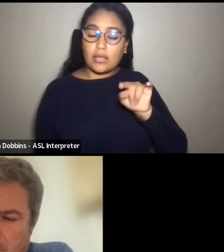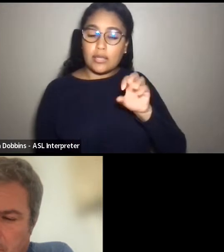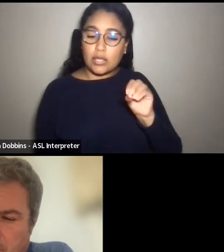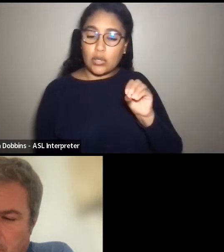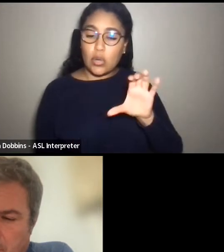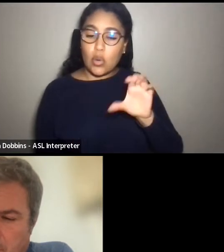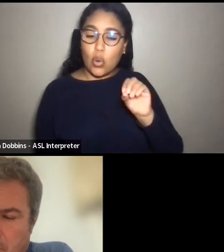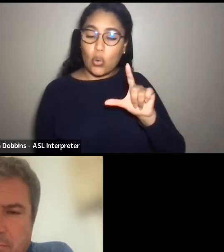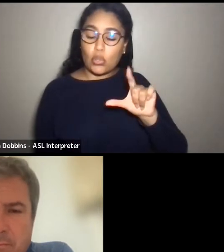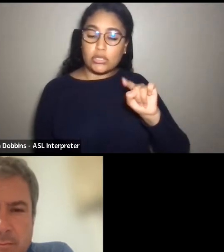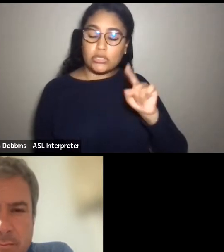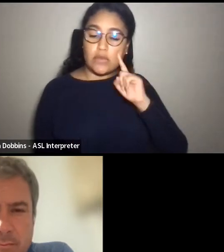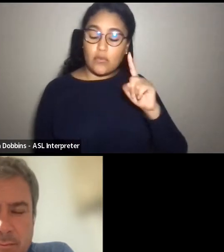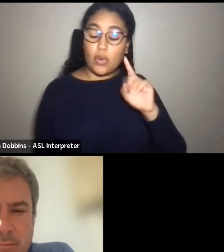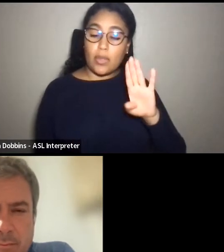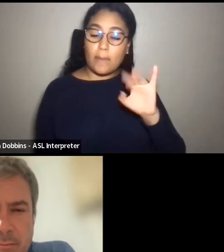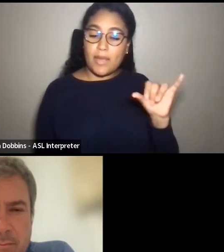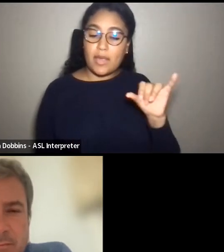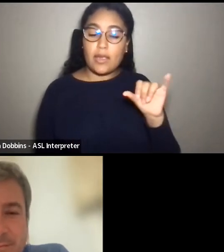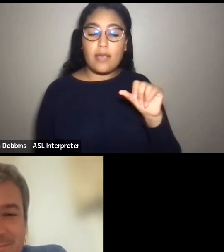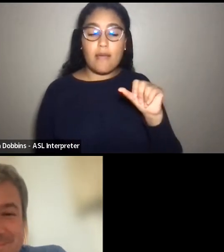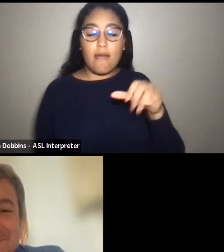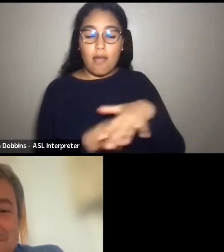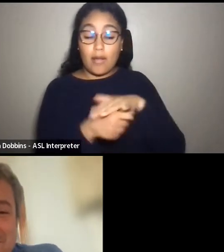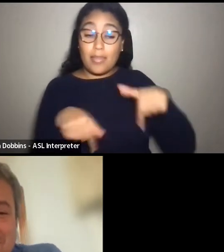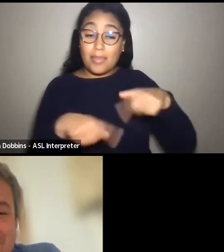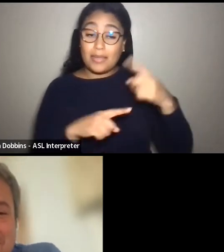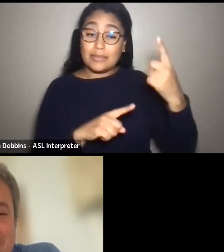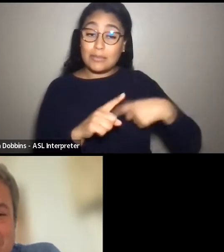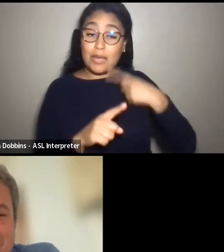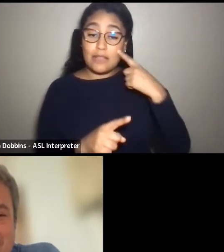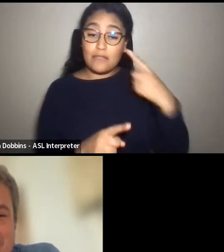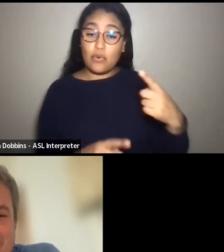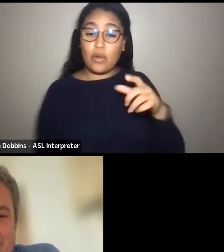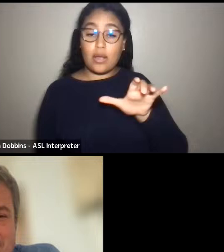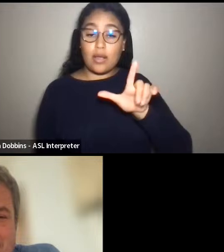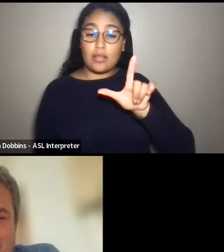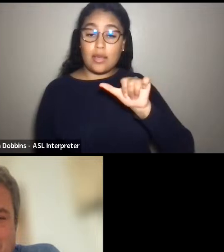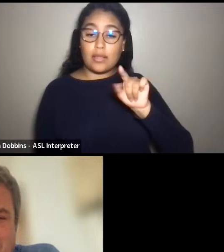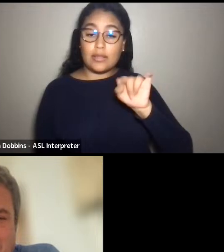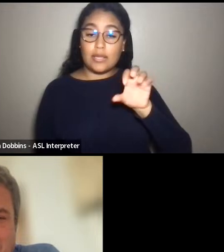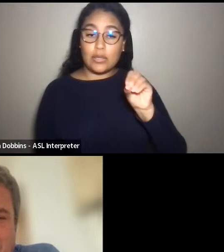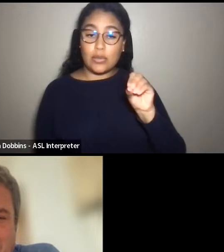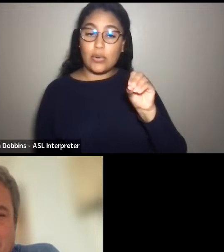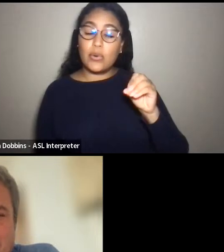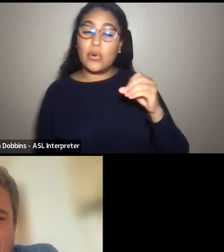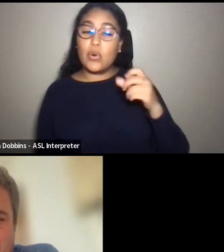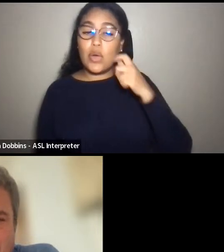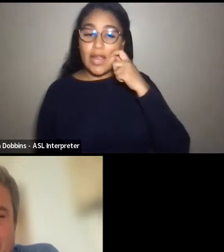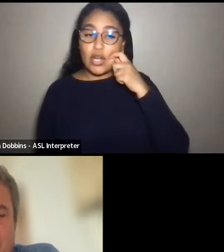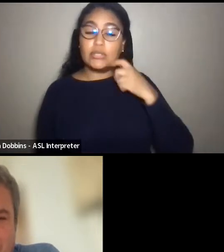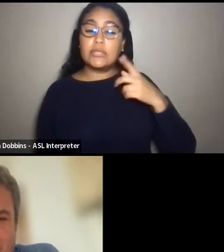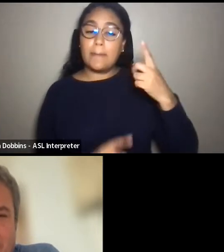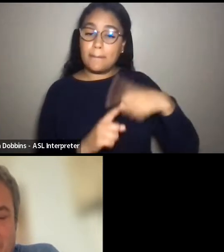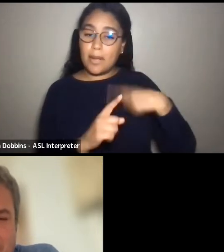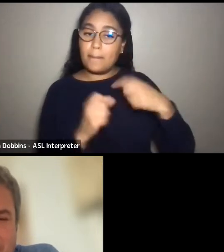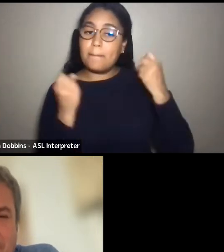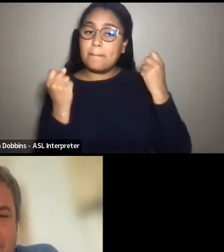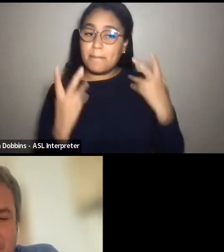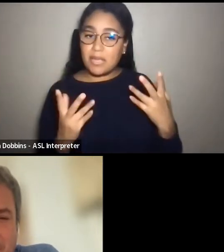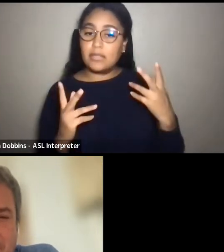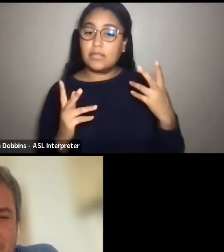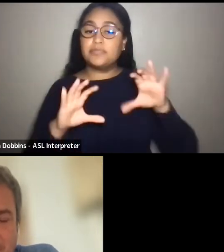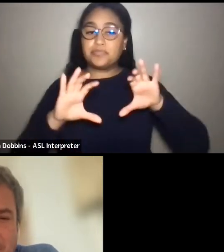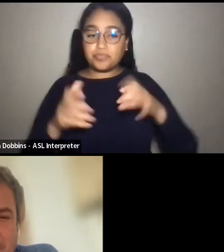Area. This month for Latino Heritage Month, we several Latino